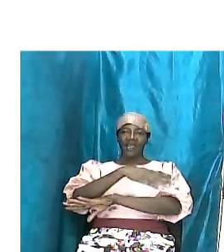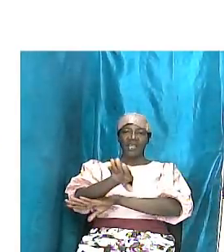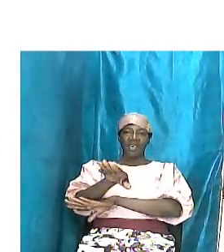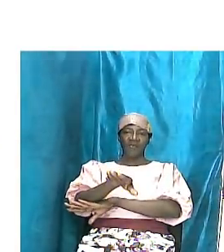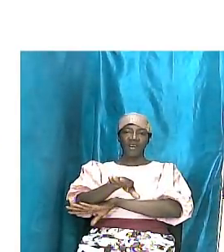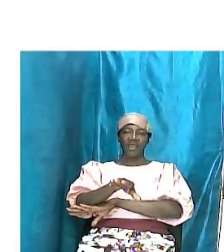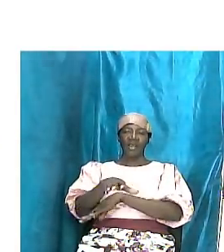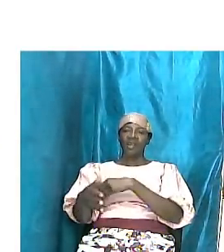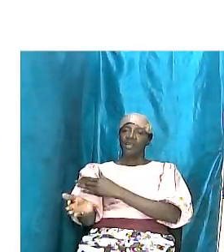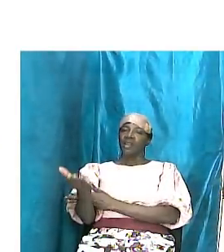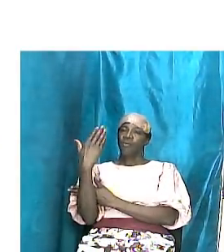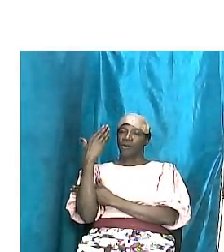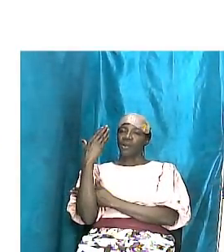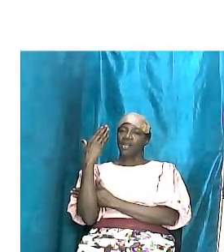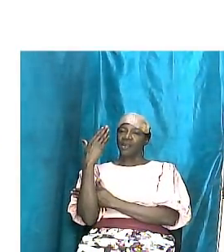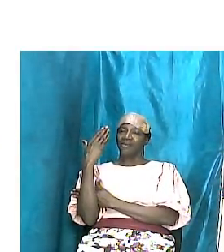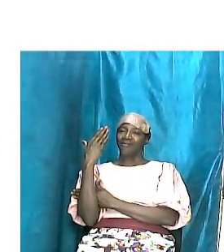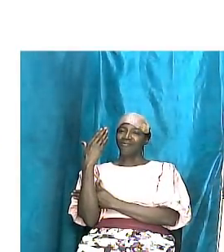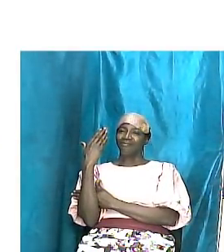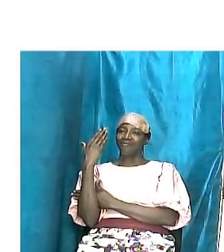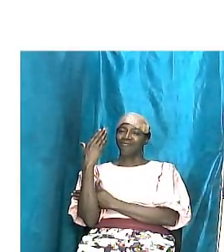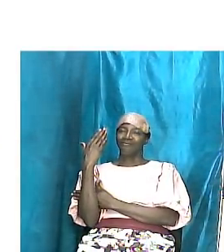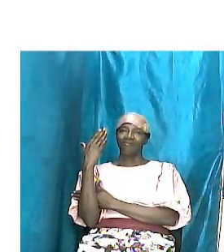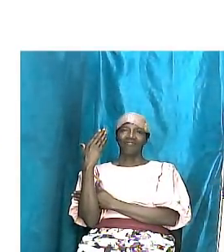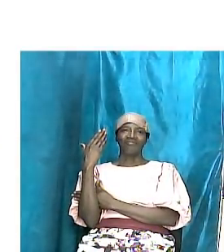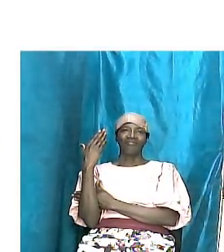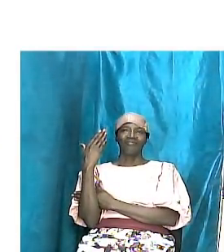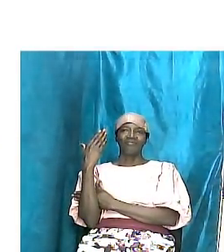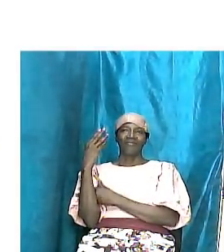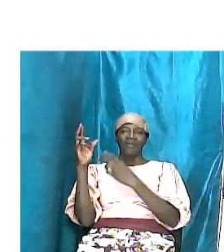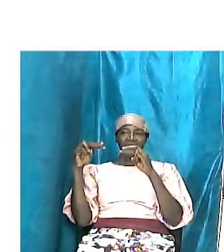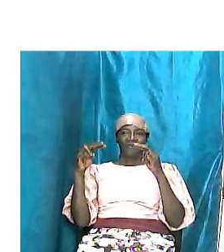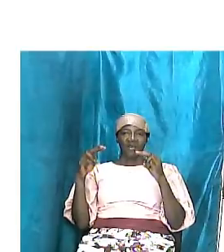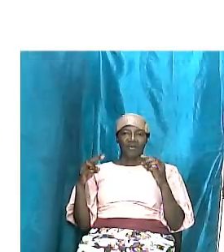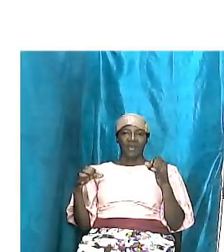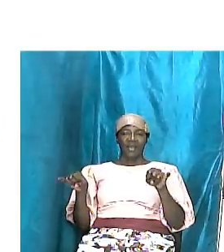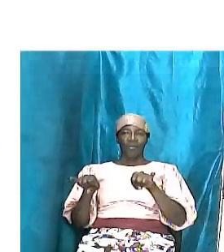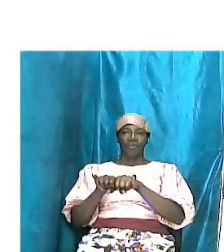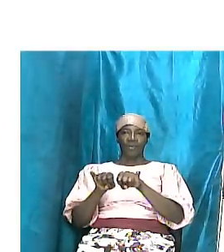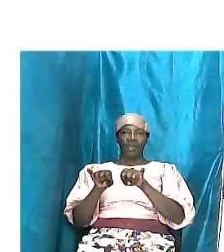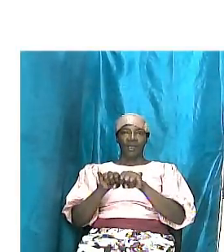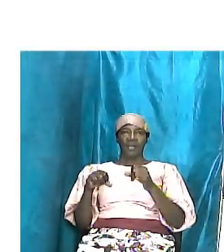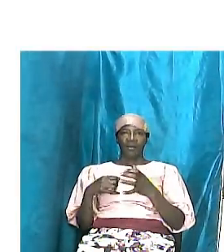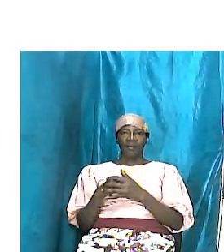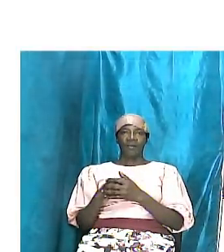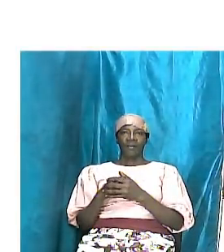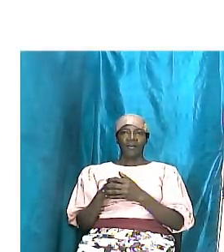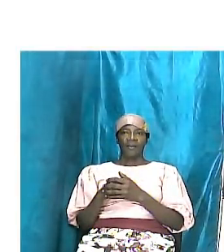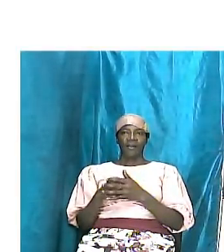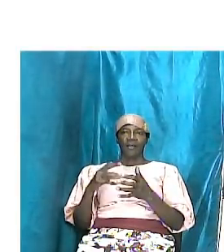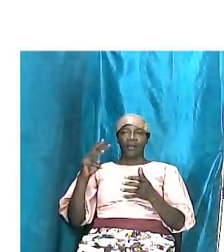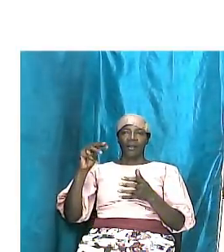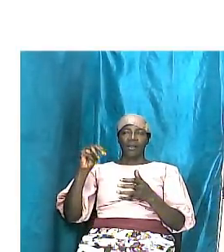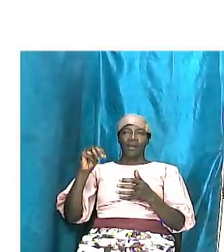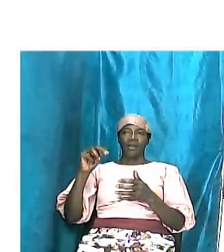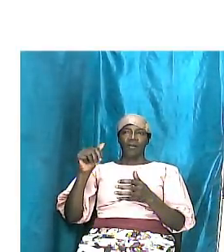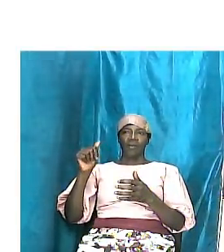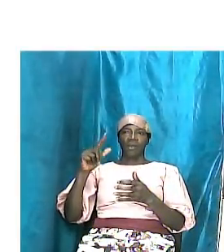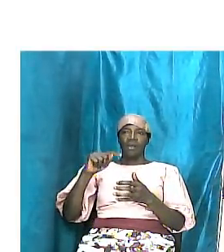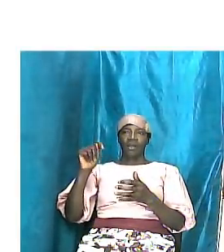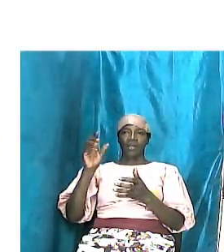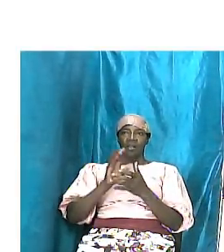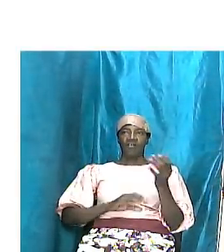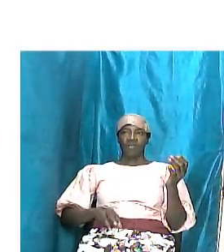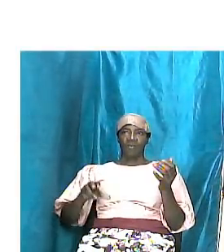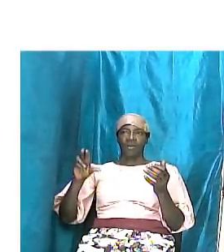and the morning was very significant. Matthew 26, we know the story